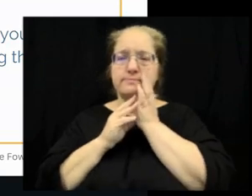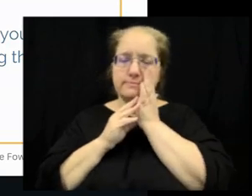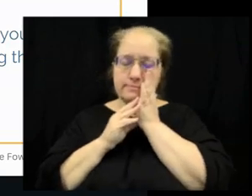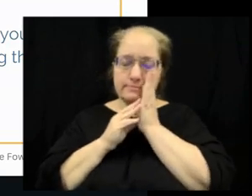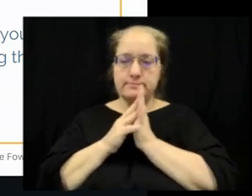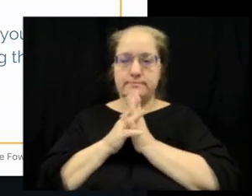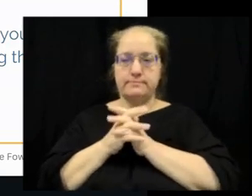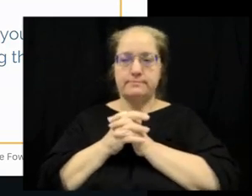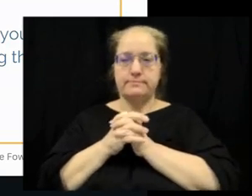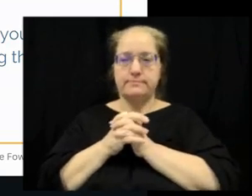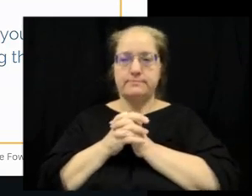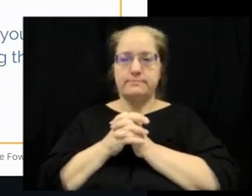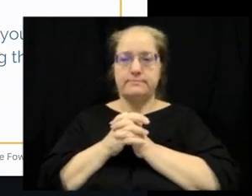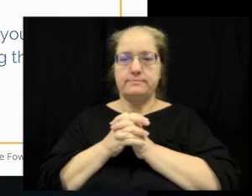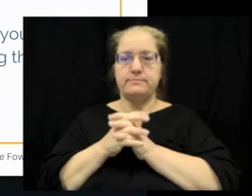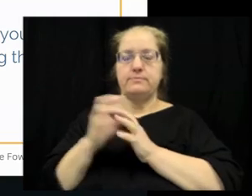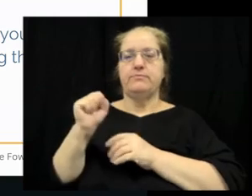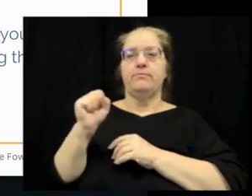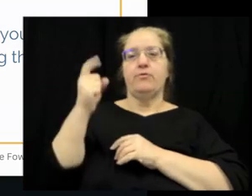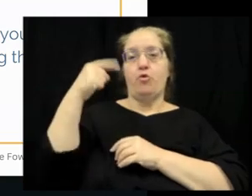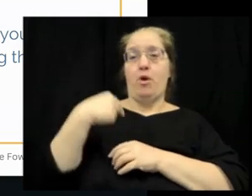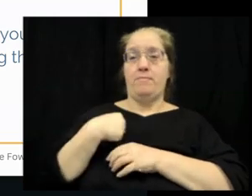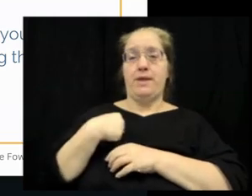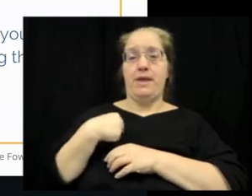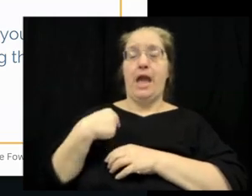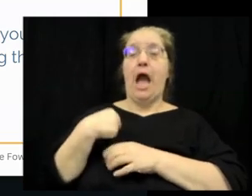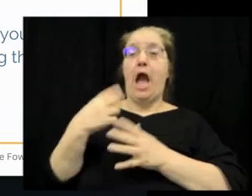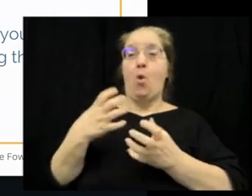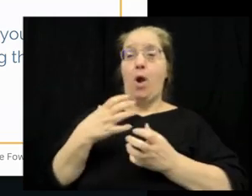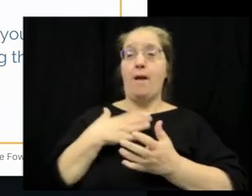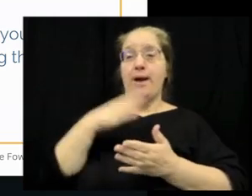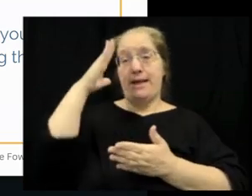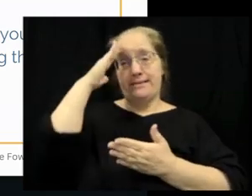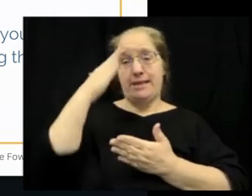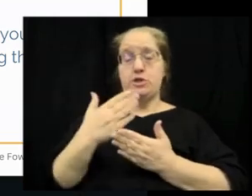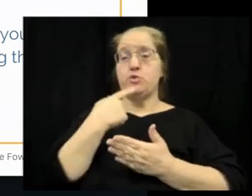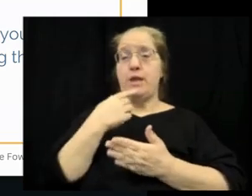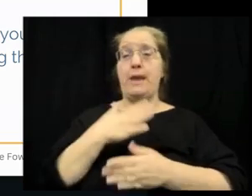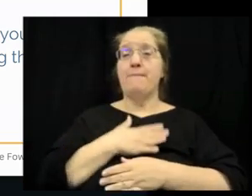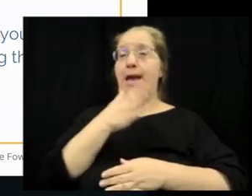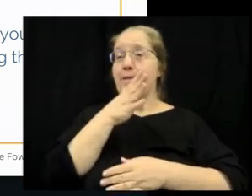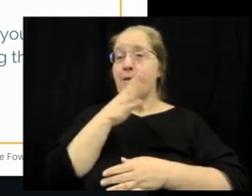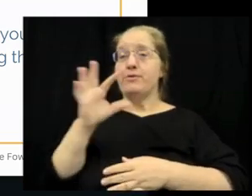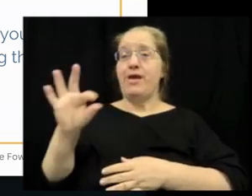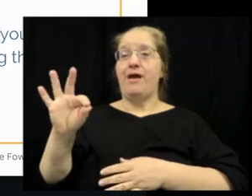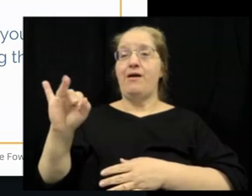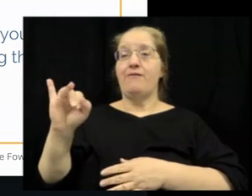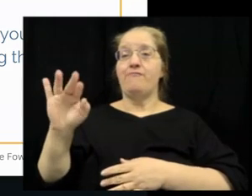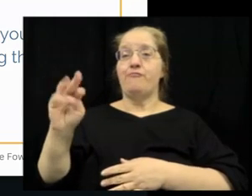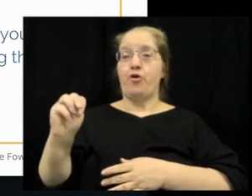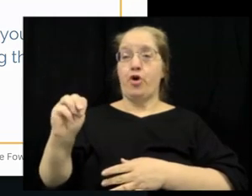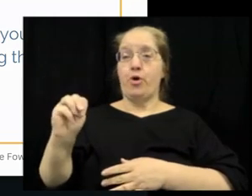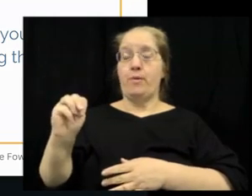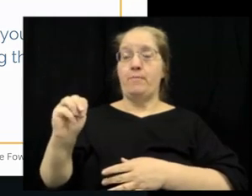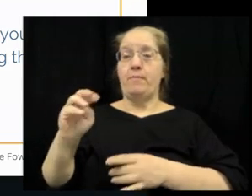Well, for me, I would want my son to say, my mom was firm, yet she was